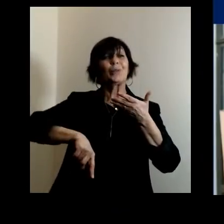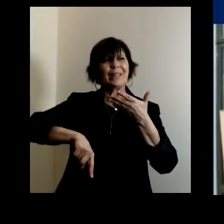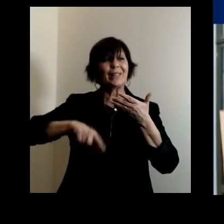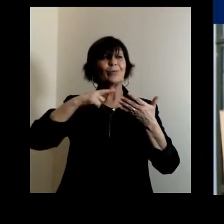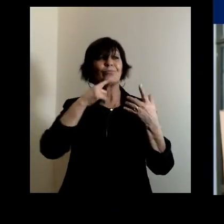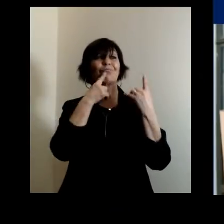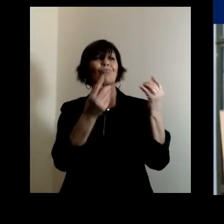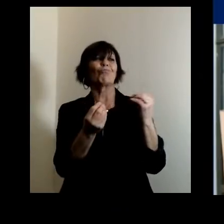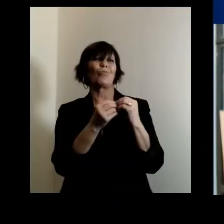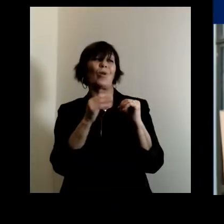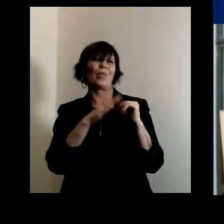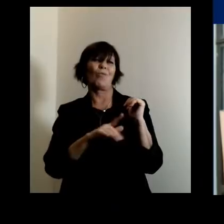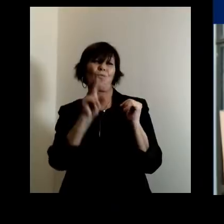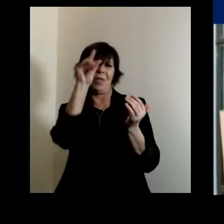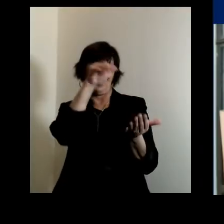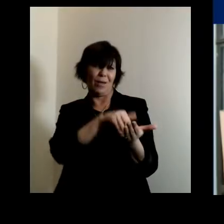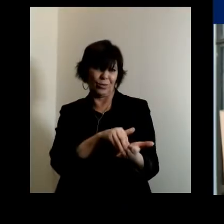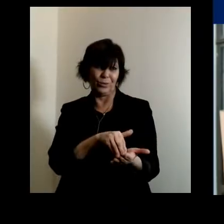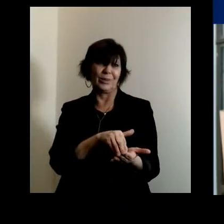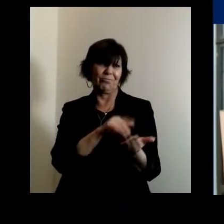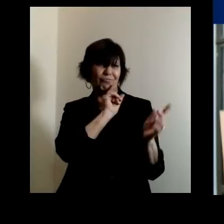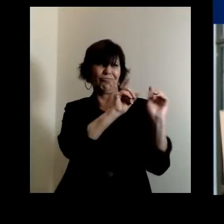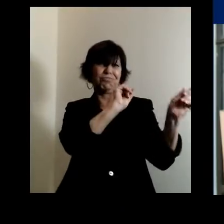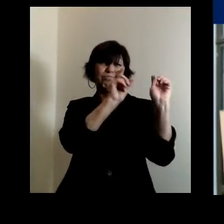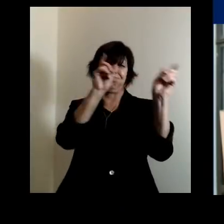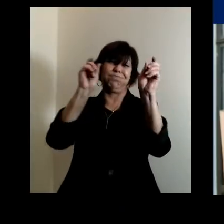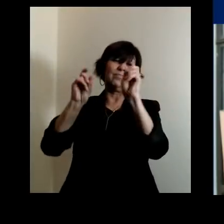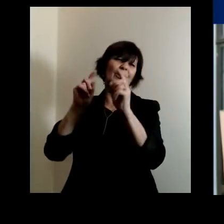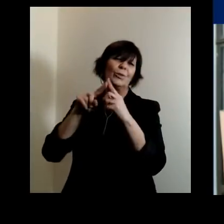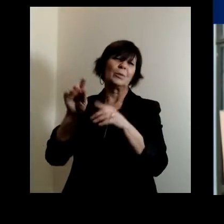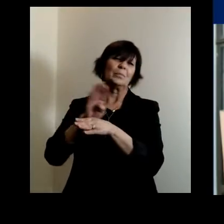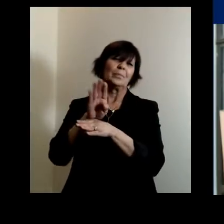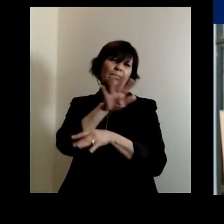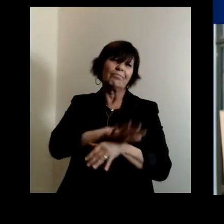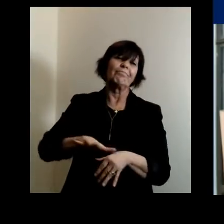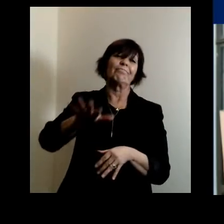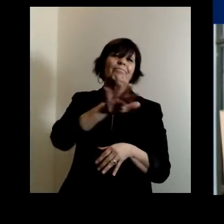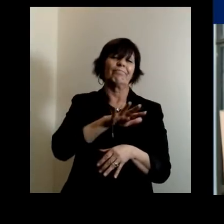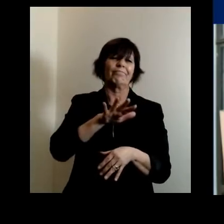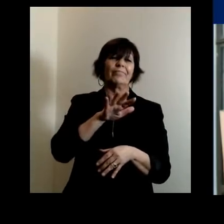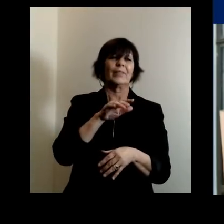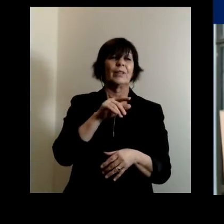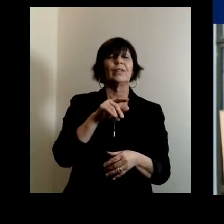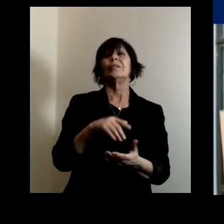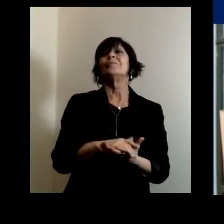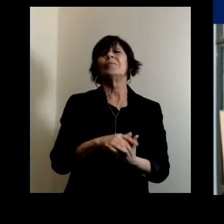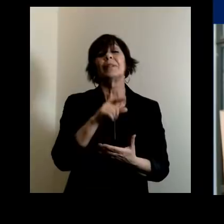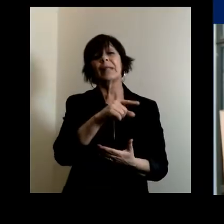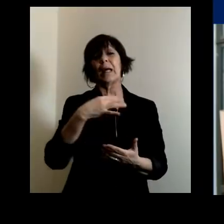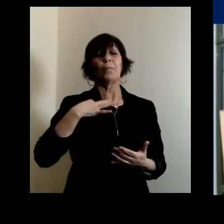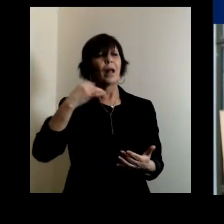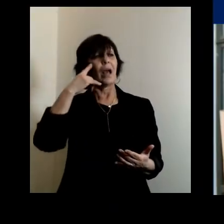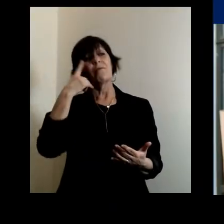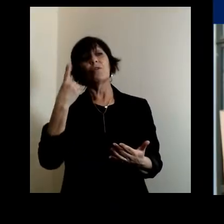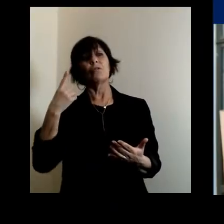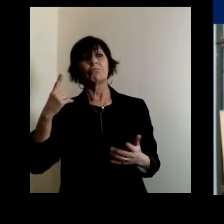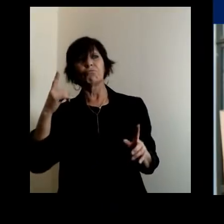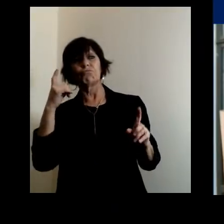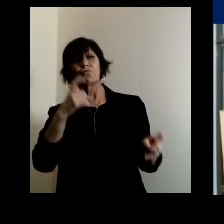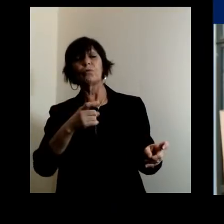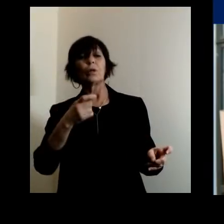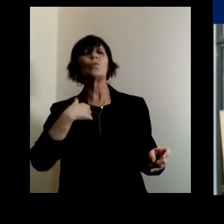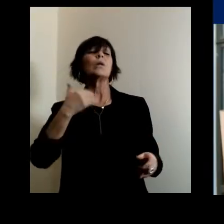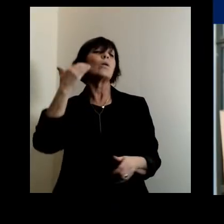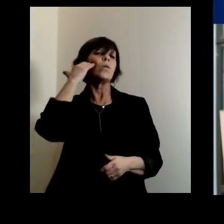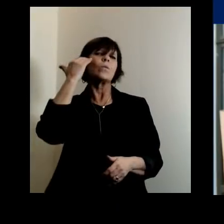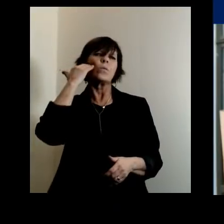announce more than 1,000 grants next week to area businesses that applied for our Back to Business grant program, and we